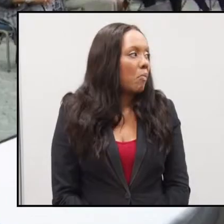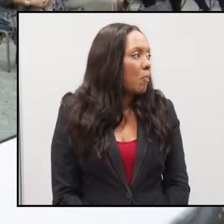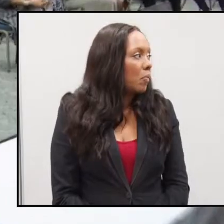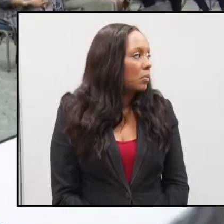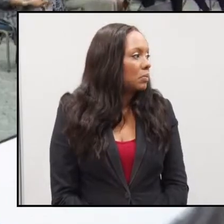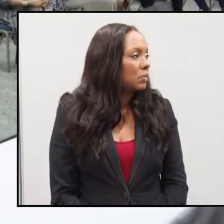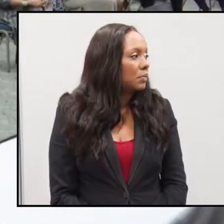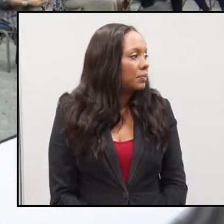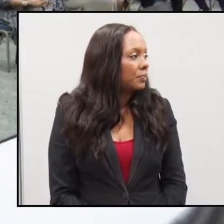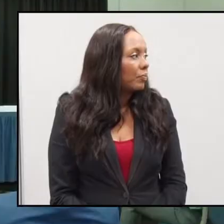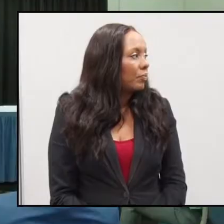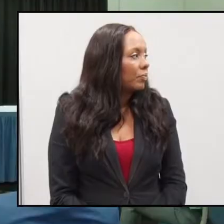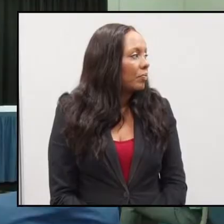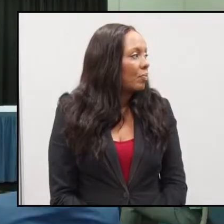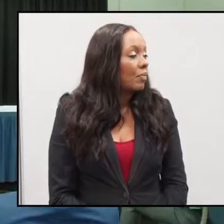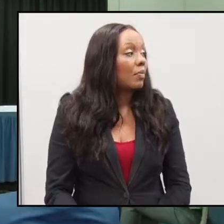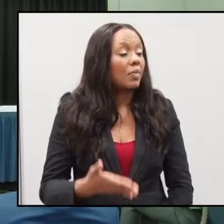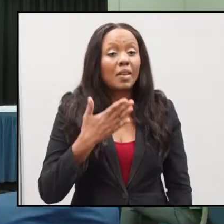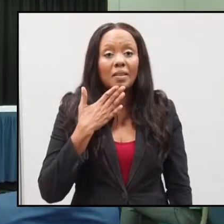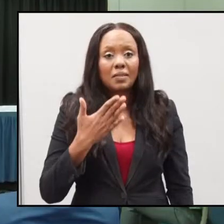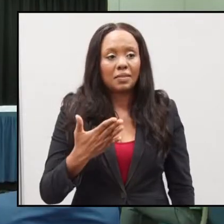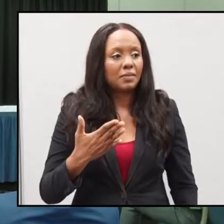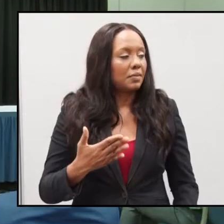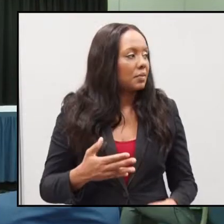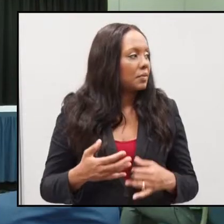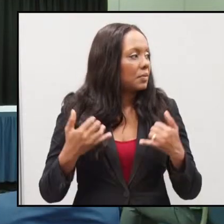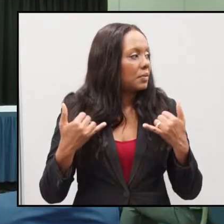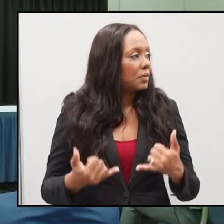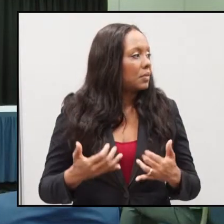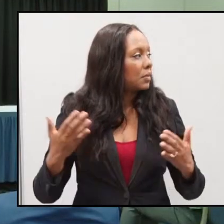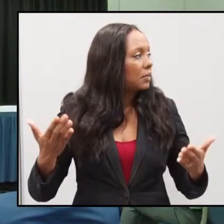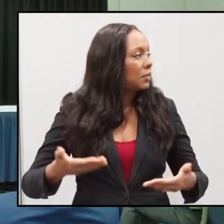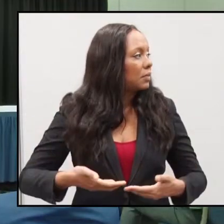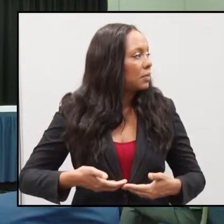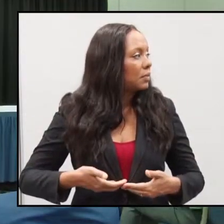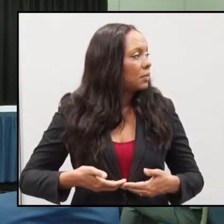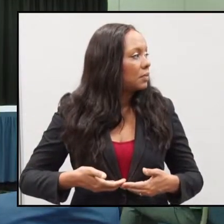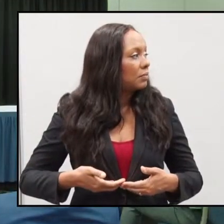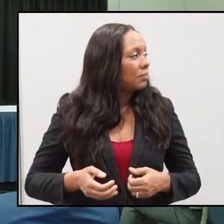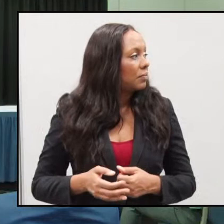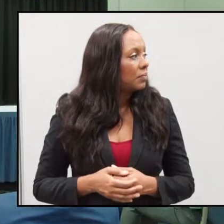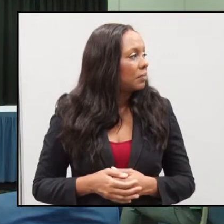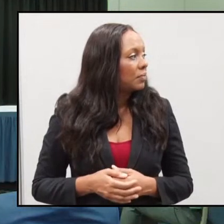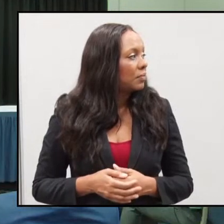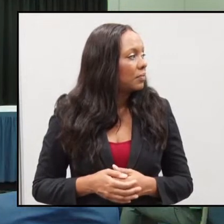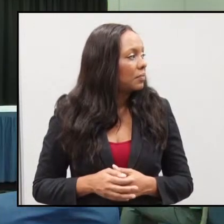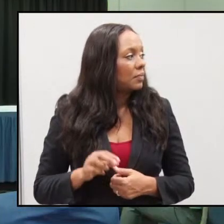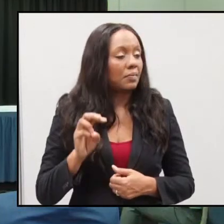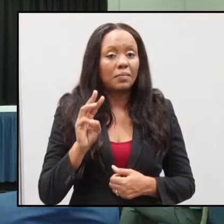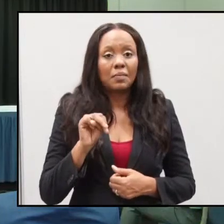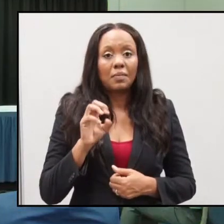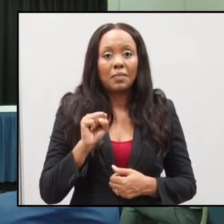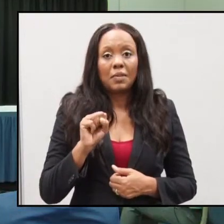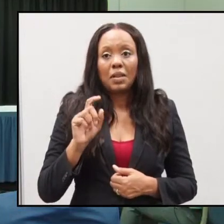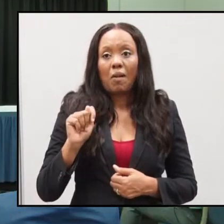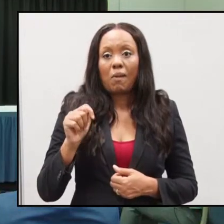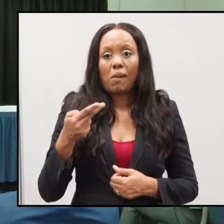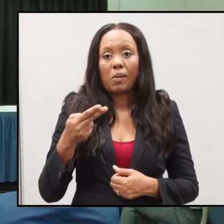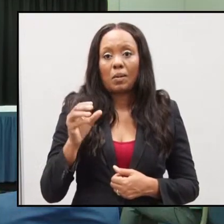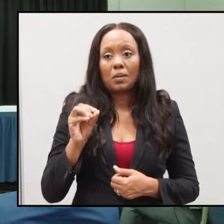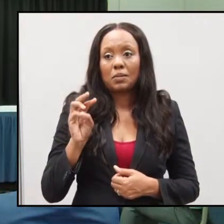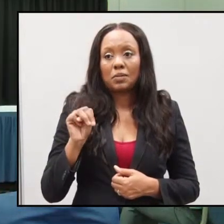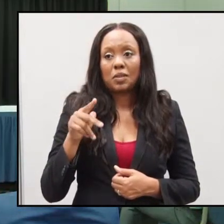Thank you so much, Dr. Anderson. We will now welcome remarks from Ms. Ingrid Thompson, Chief Archivist of the Barbados Archives